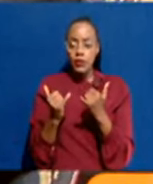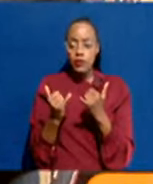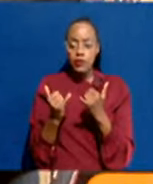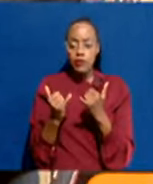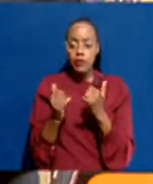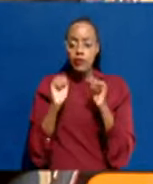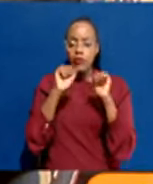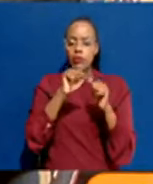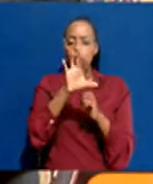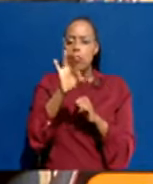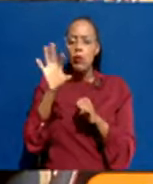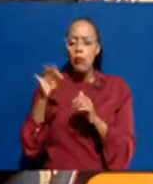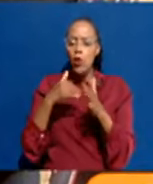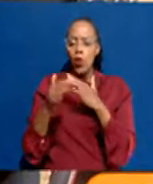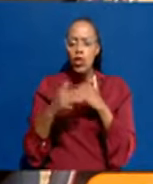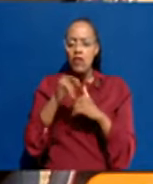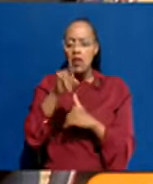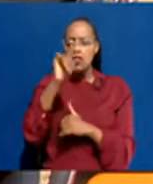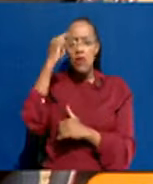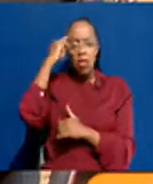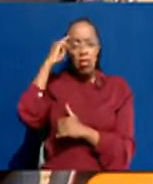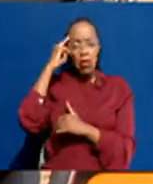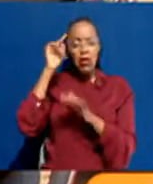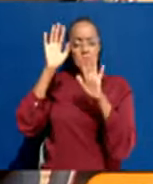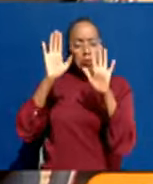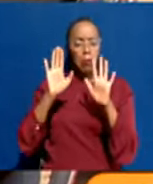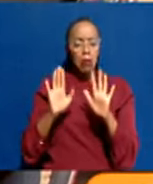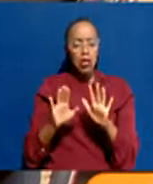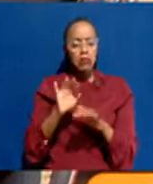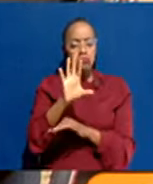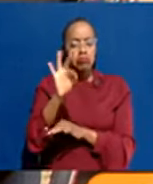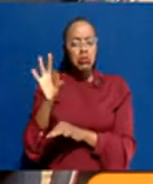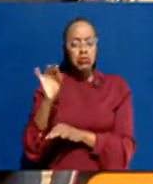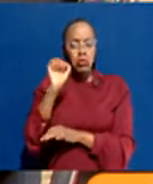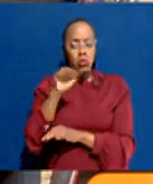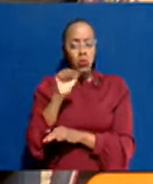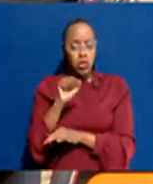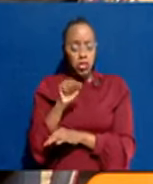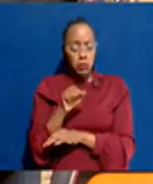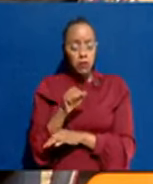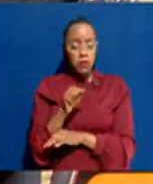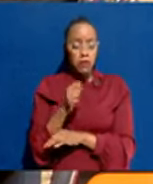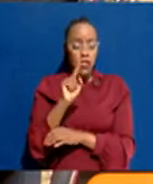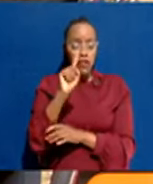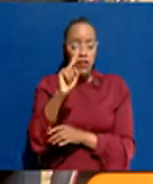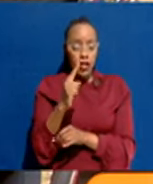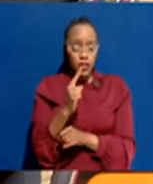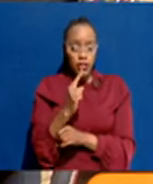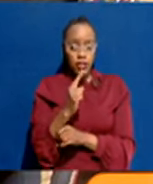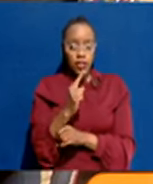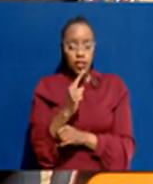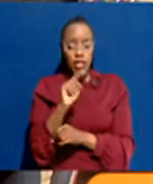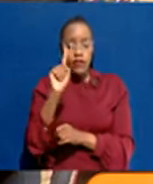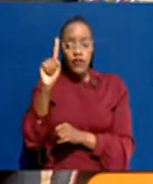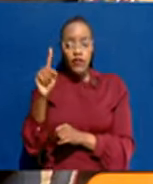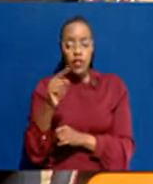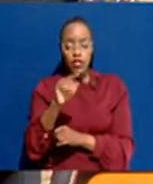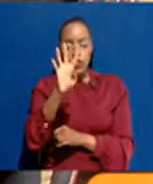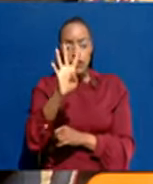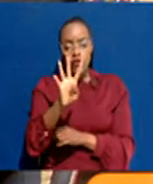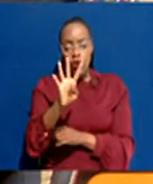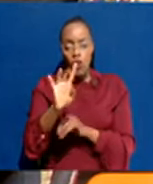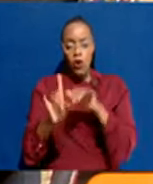can pick what he thinks is also critical. At least the first four